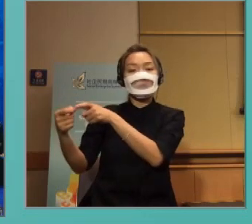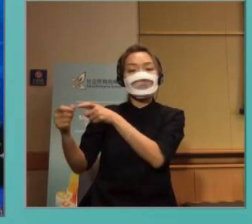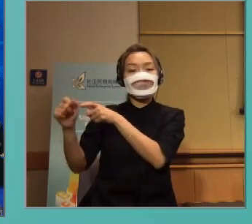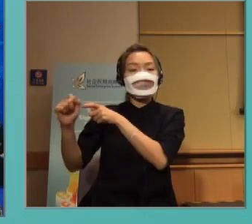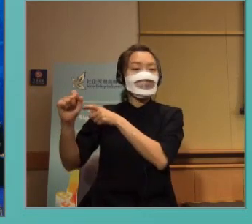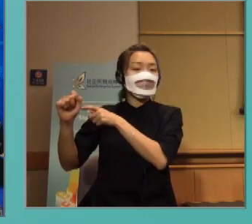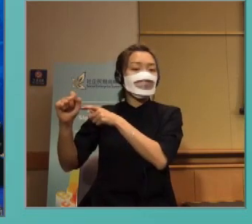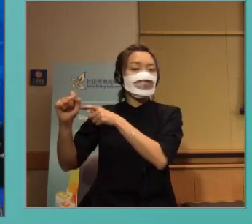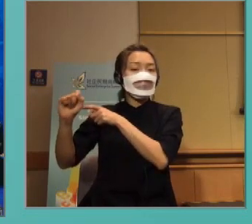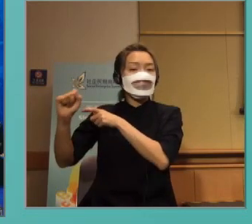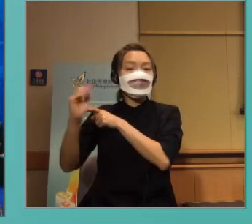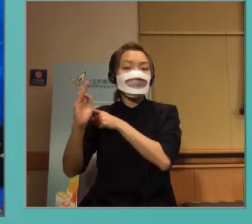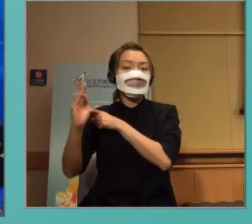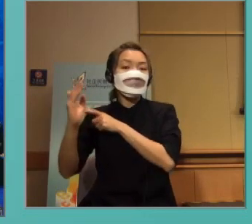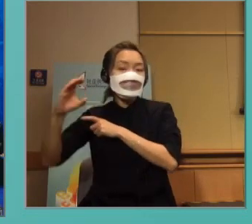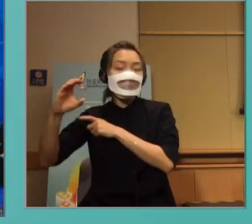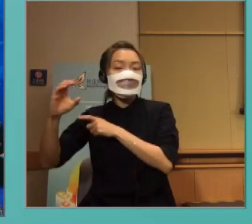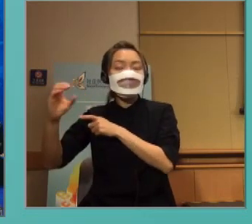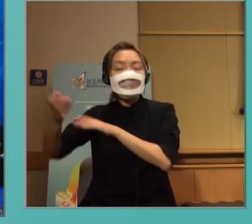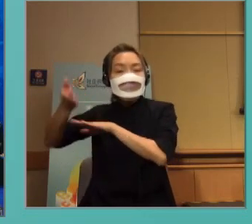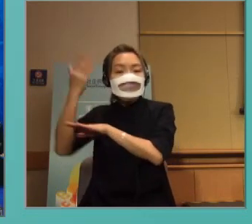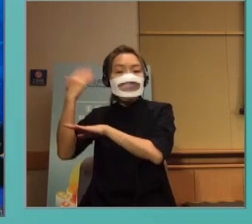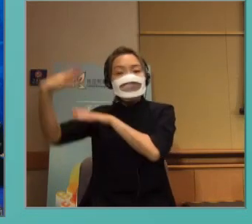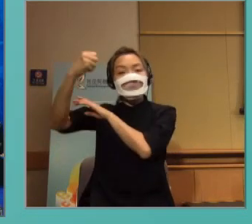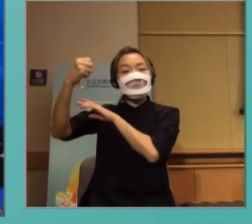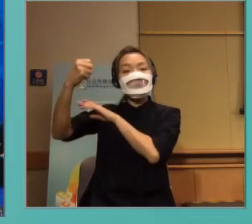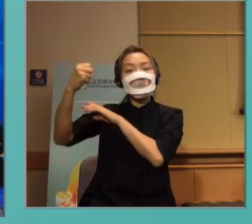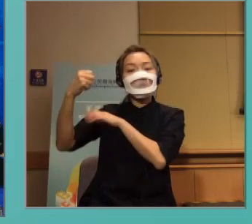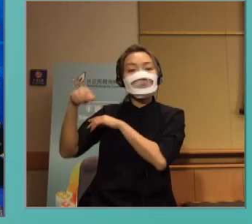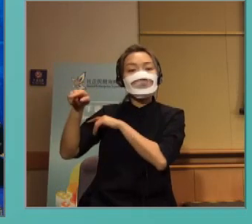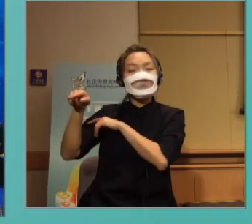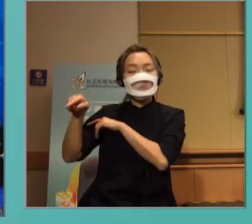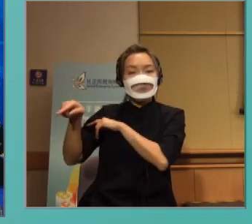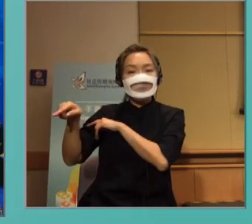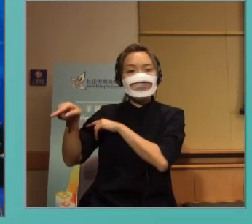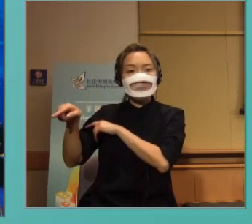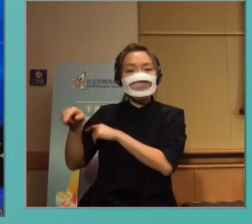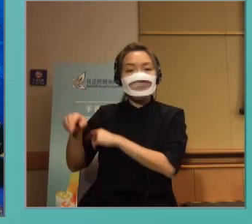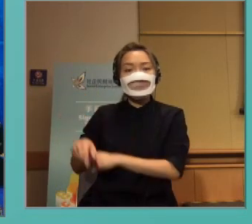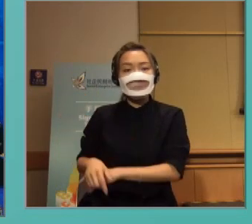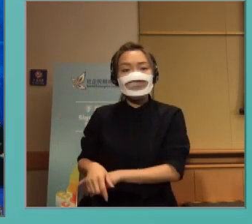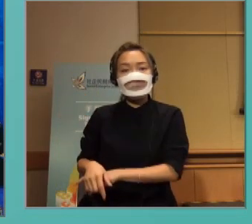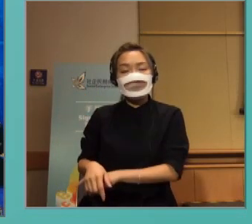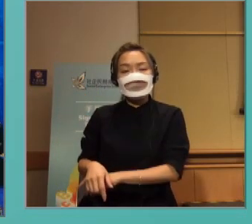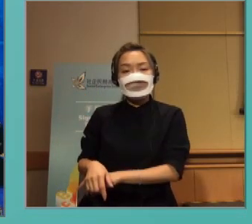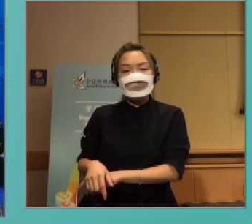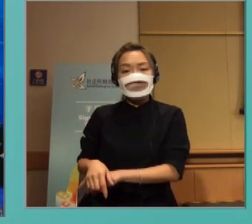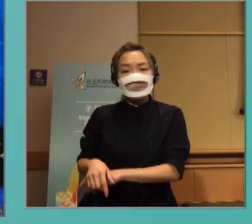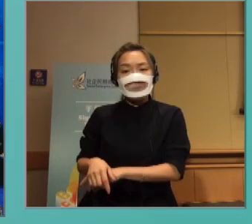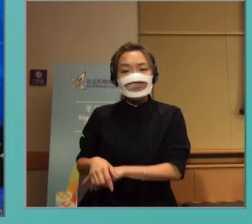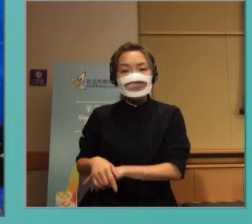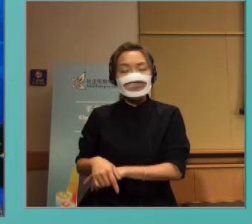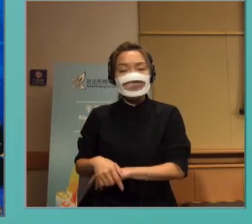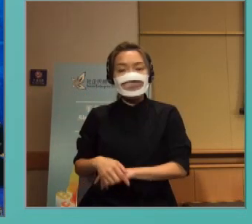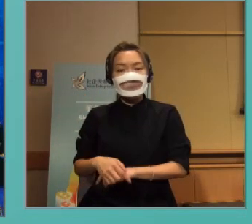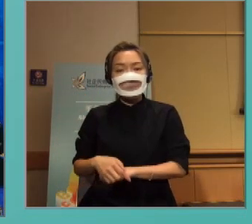Now, that's a shiny part of his career, but I always make fun of him for also being the director that approved the Lehman Brothers bonds back in the day, and he's never happy